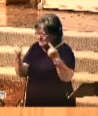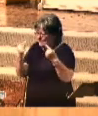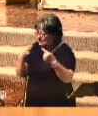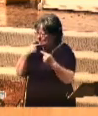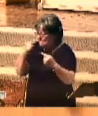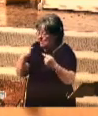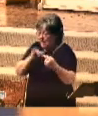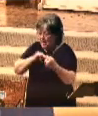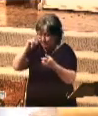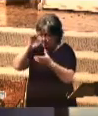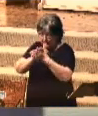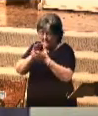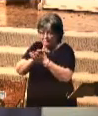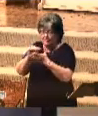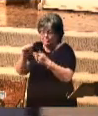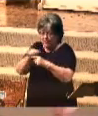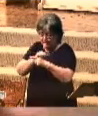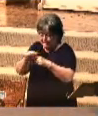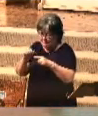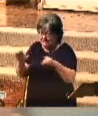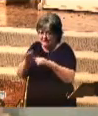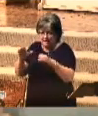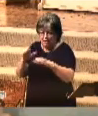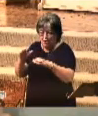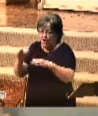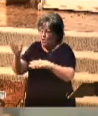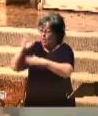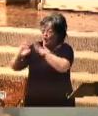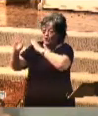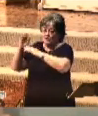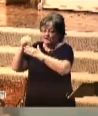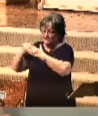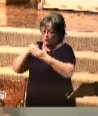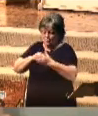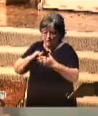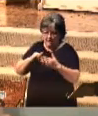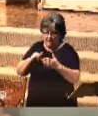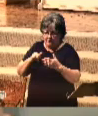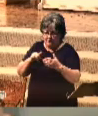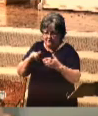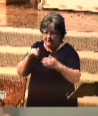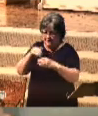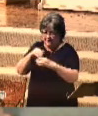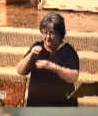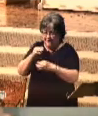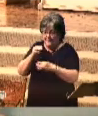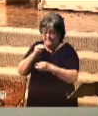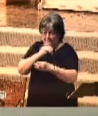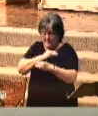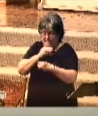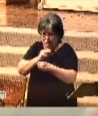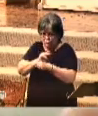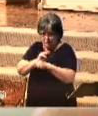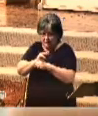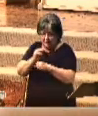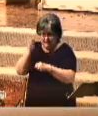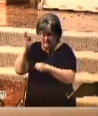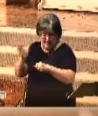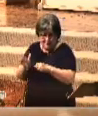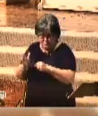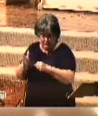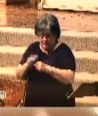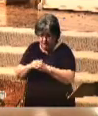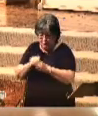what I've believed and practiced and done long before ever God ever called me into the ministry, long before I ever got into the